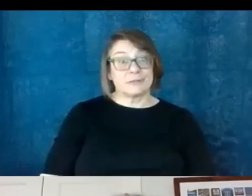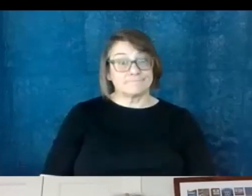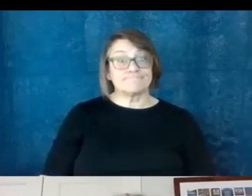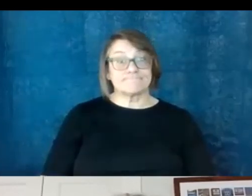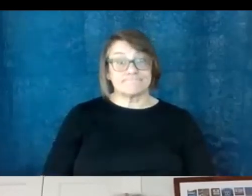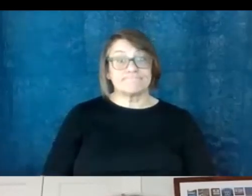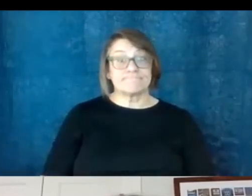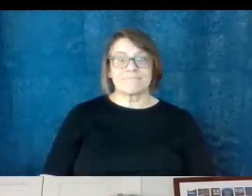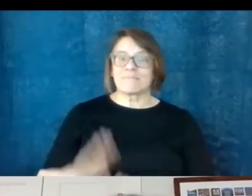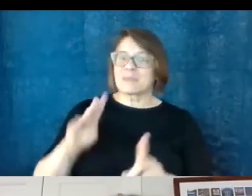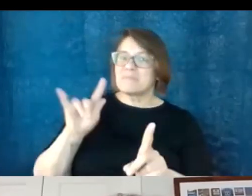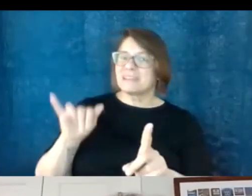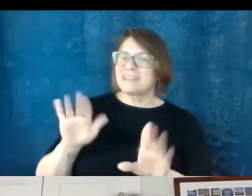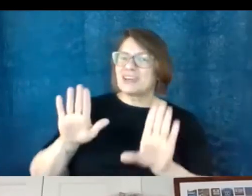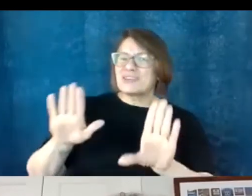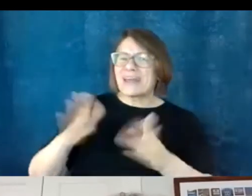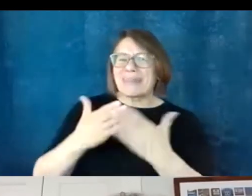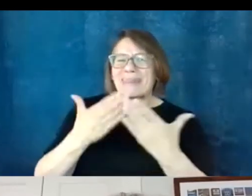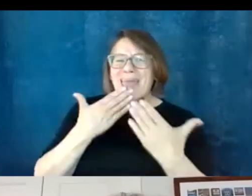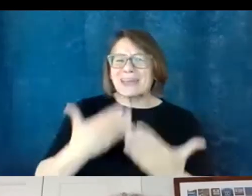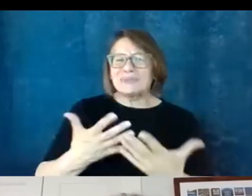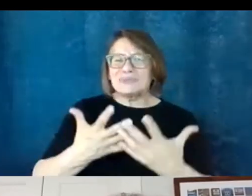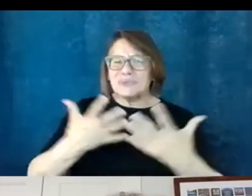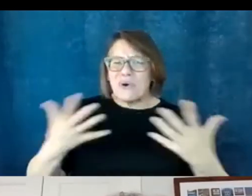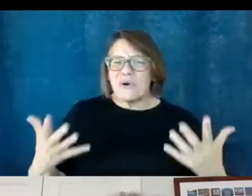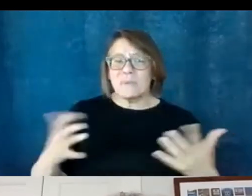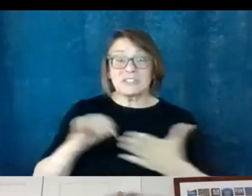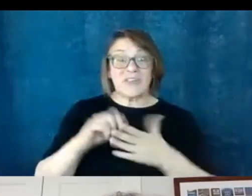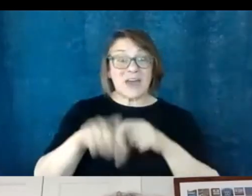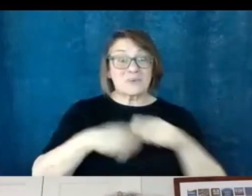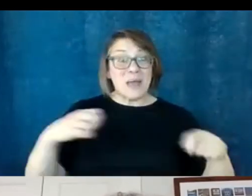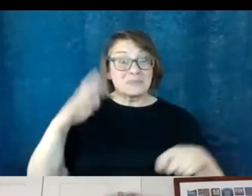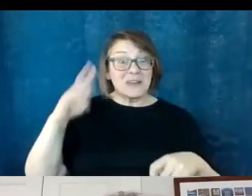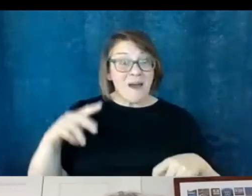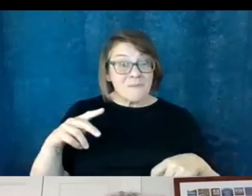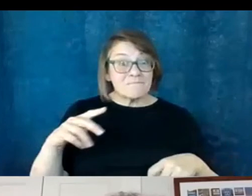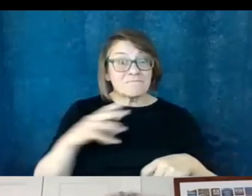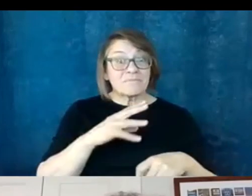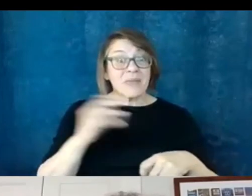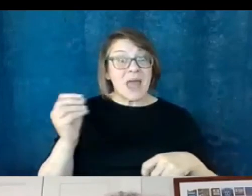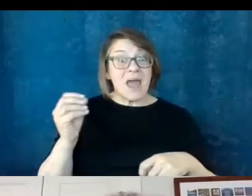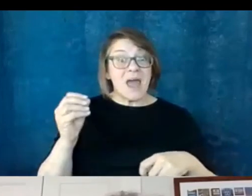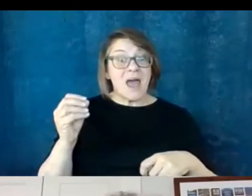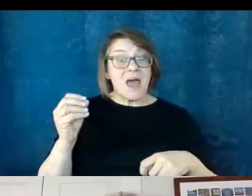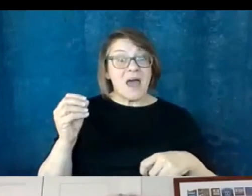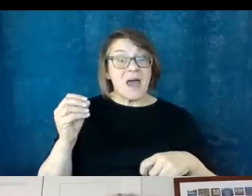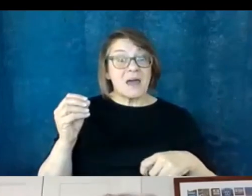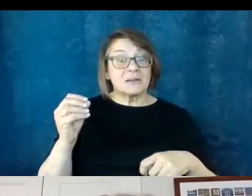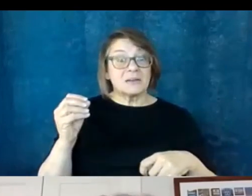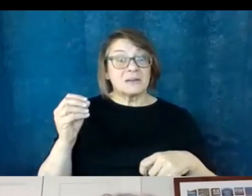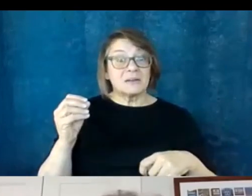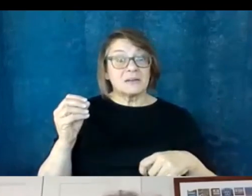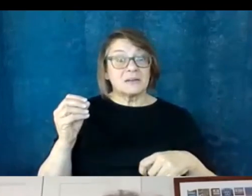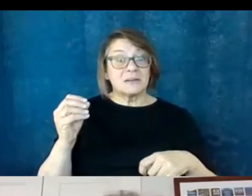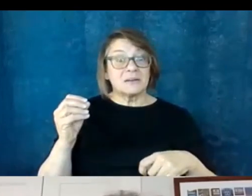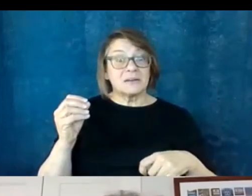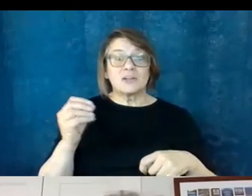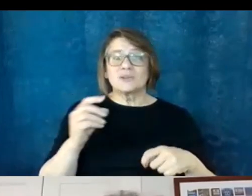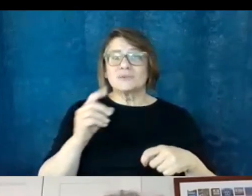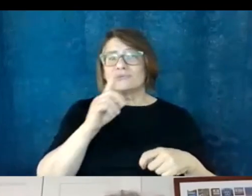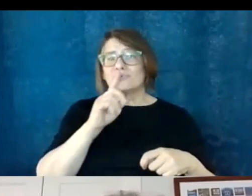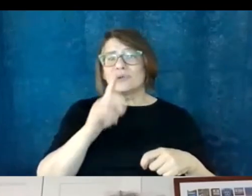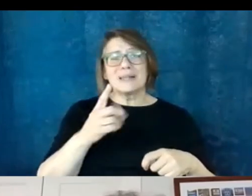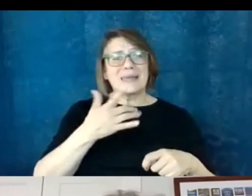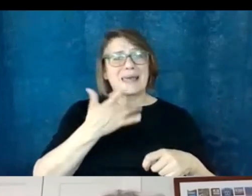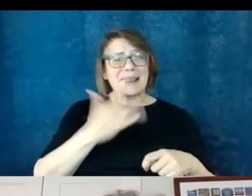All right, thank you all so much. That wraps it up, and feel truly fortunate